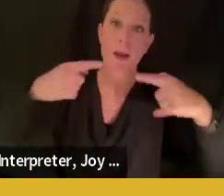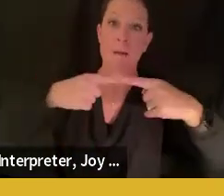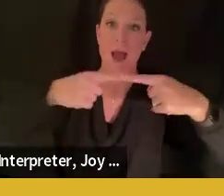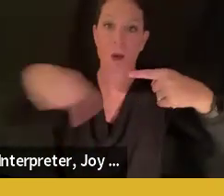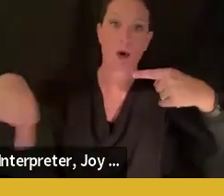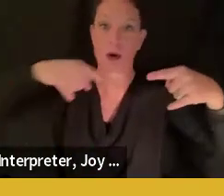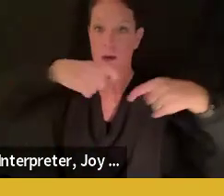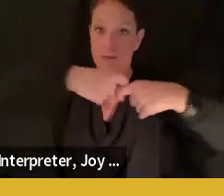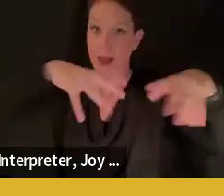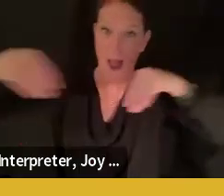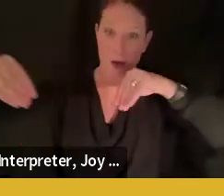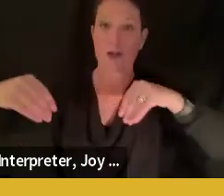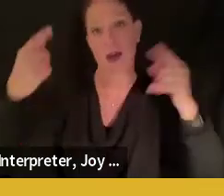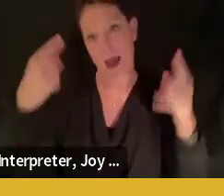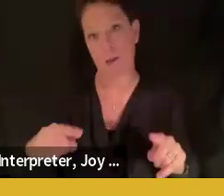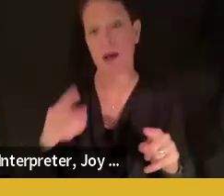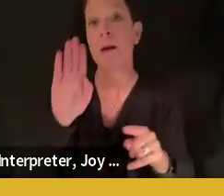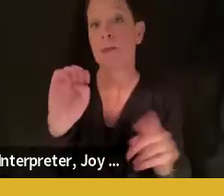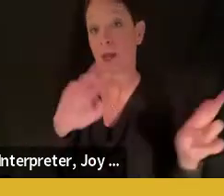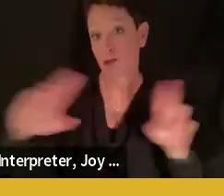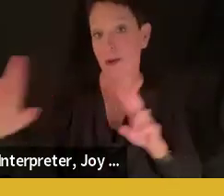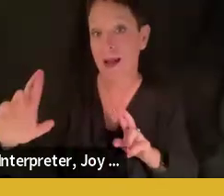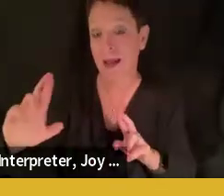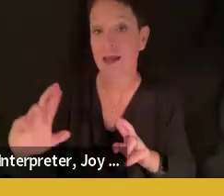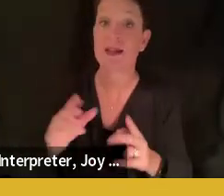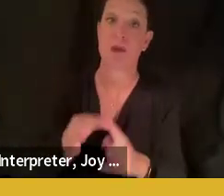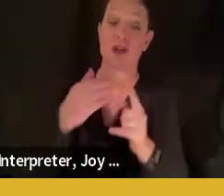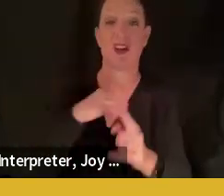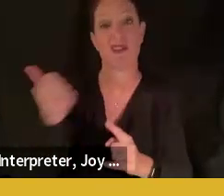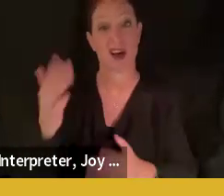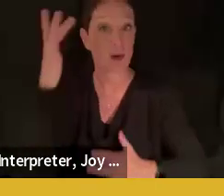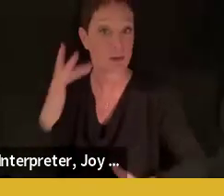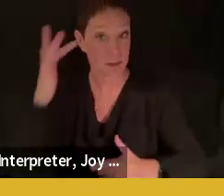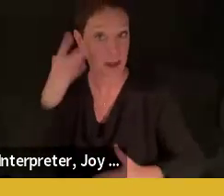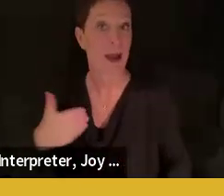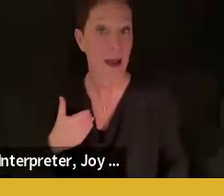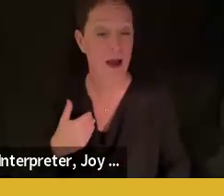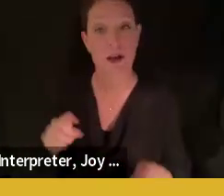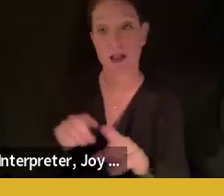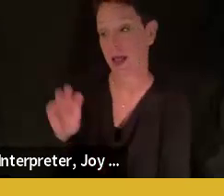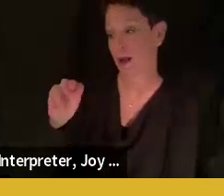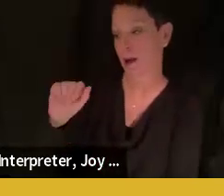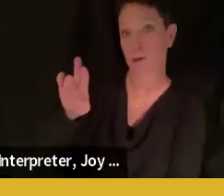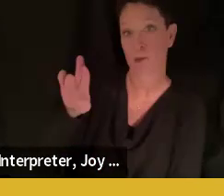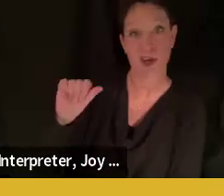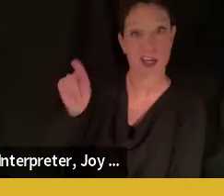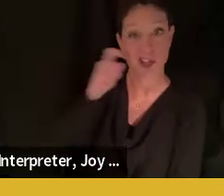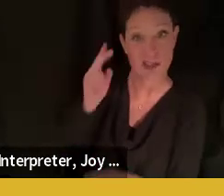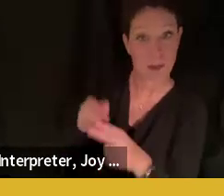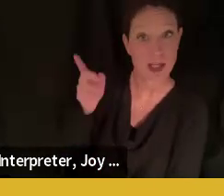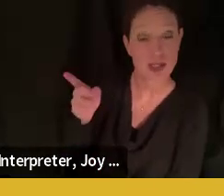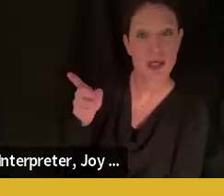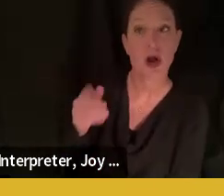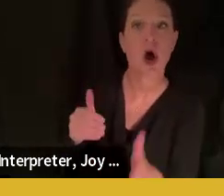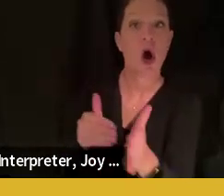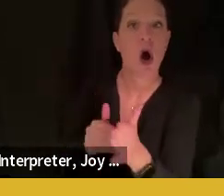outages. So you want to be prepared, especially if you have underlying conditions. And like Maria stated multiple times